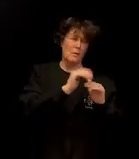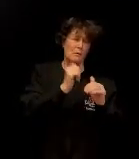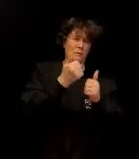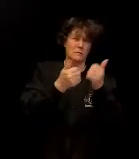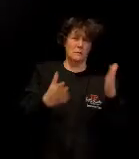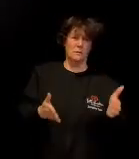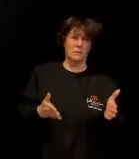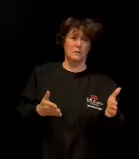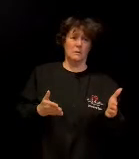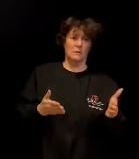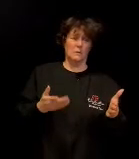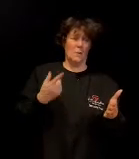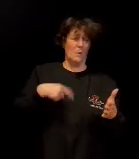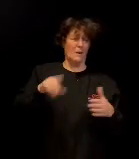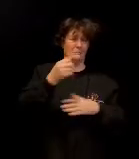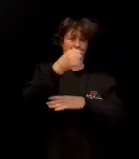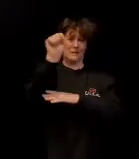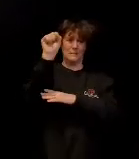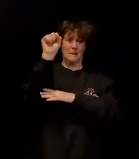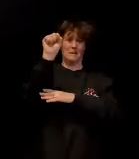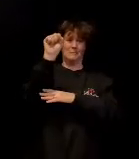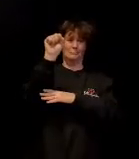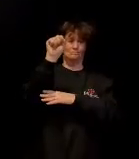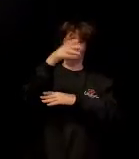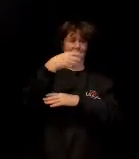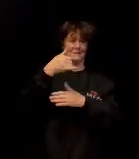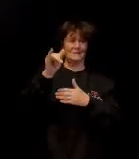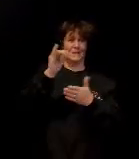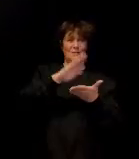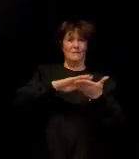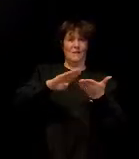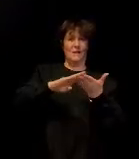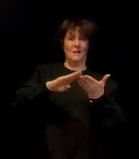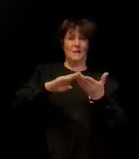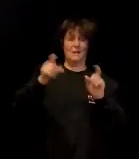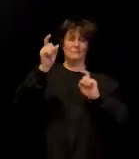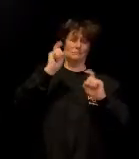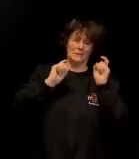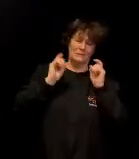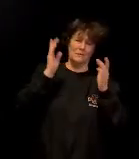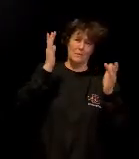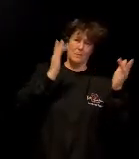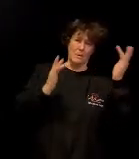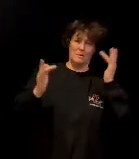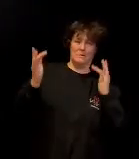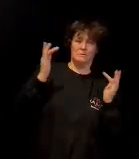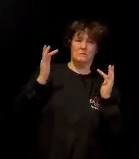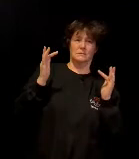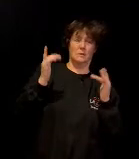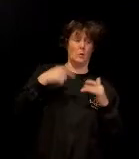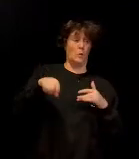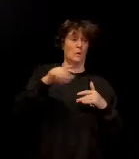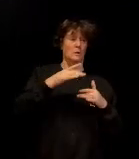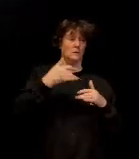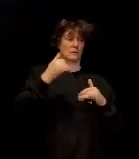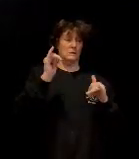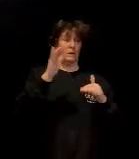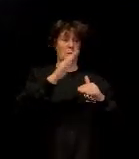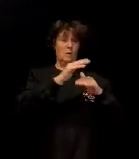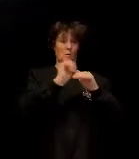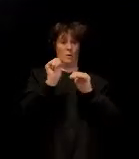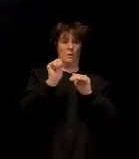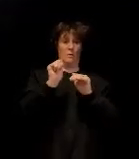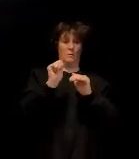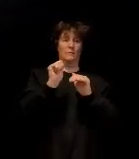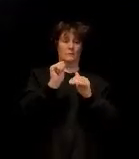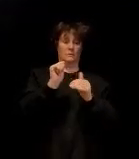We disobeyed, but he forgave us, and he gave us mercy. We are still called.